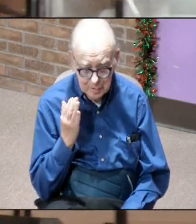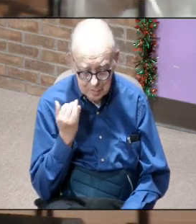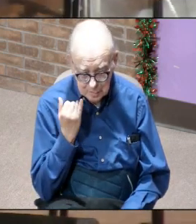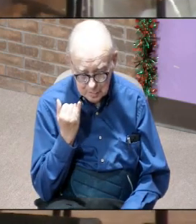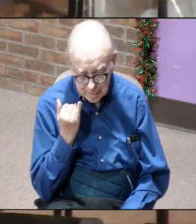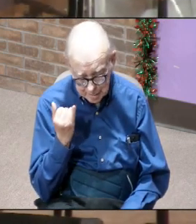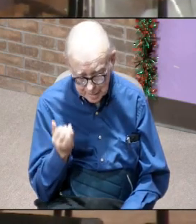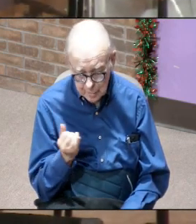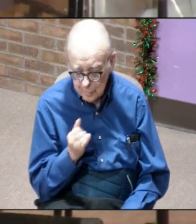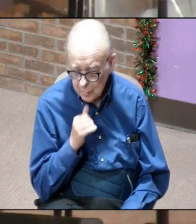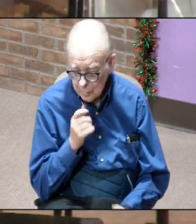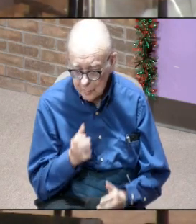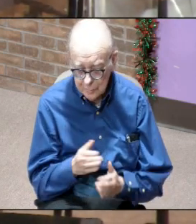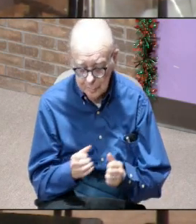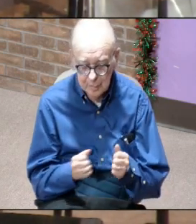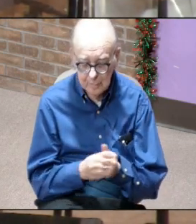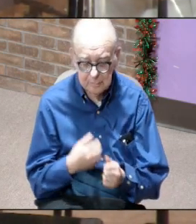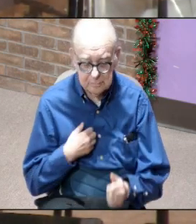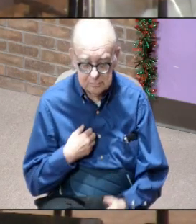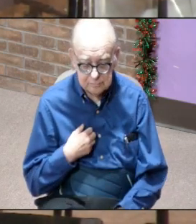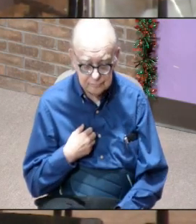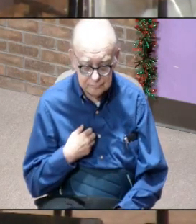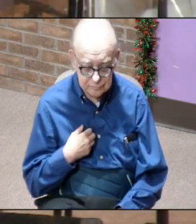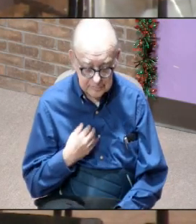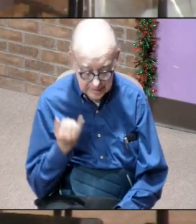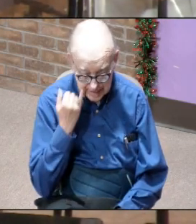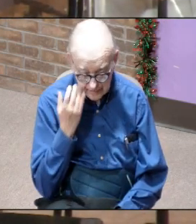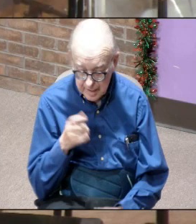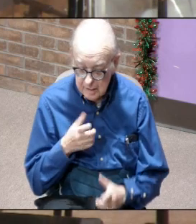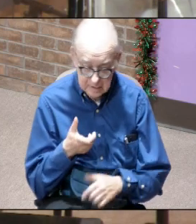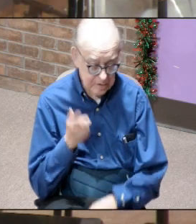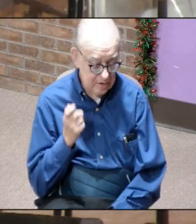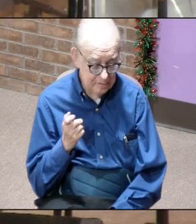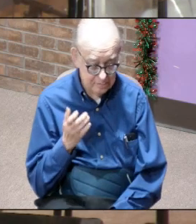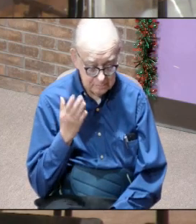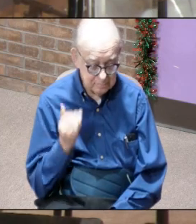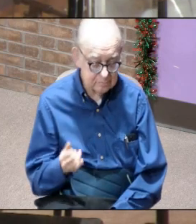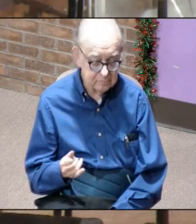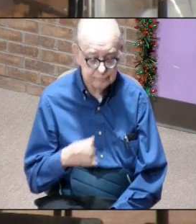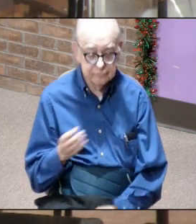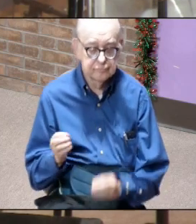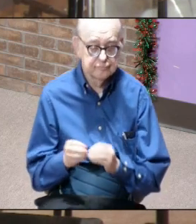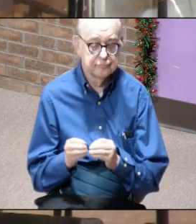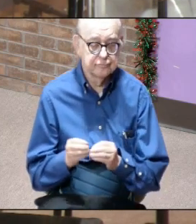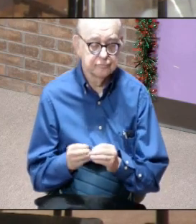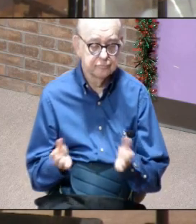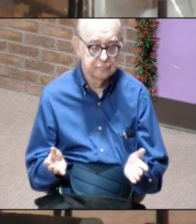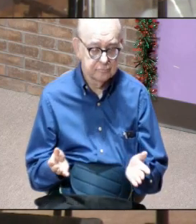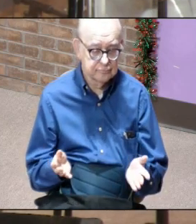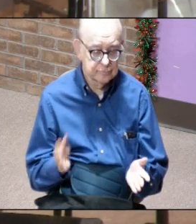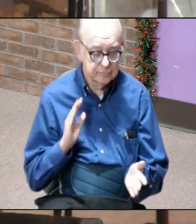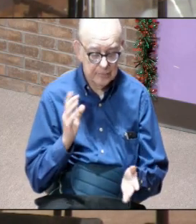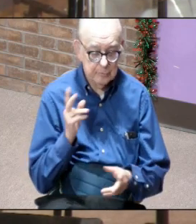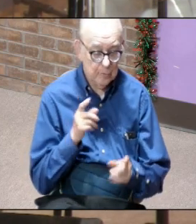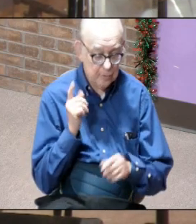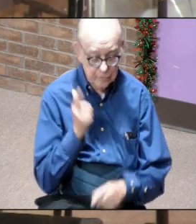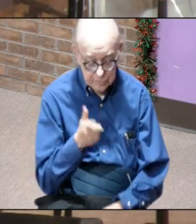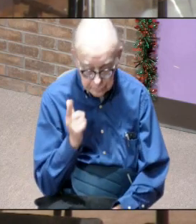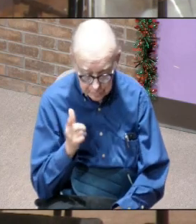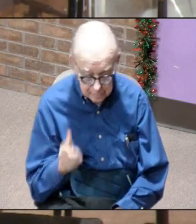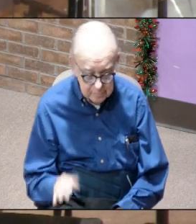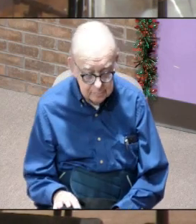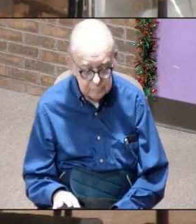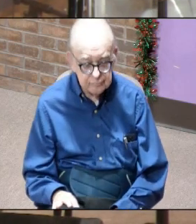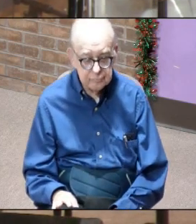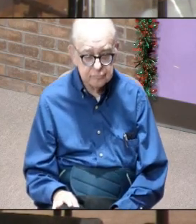car behind me. I have no idea if they had a gun. Because anymore, they'll shoot you